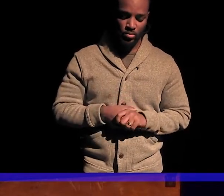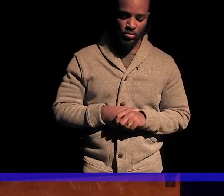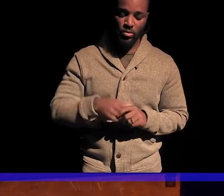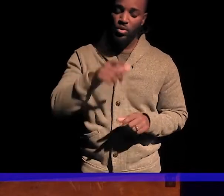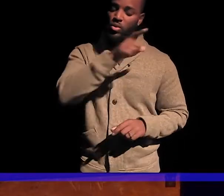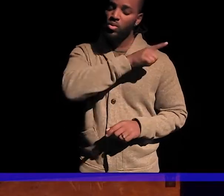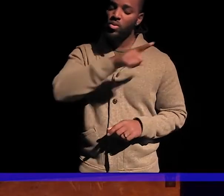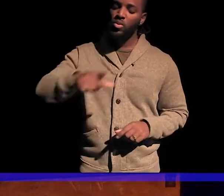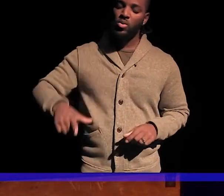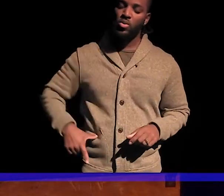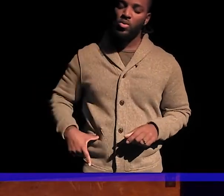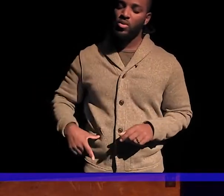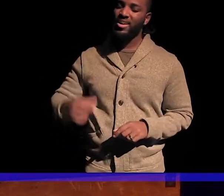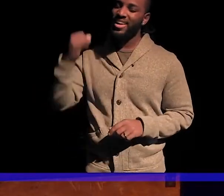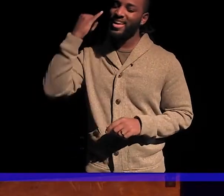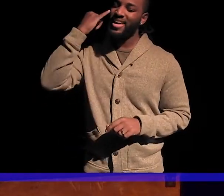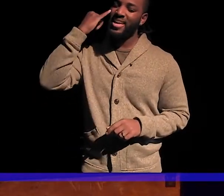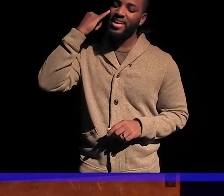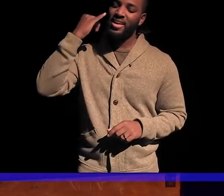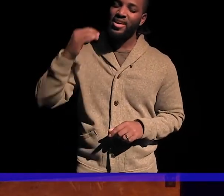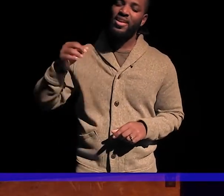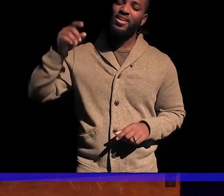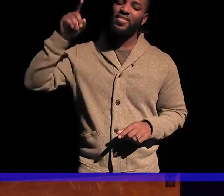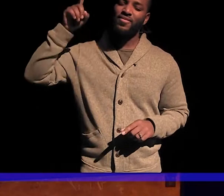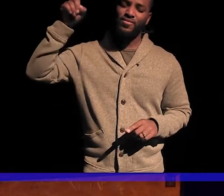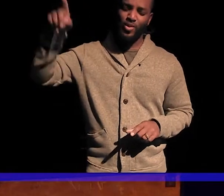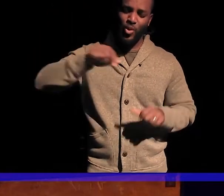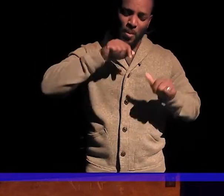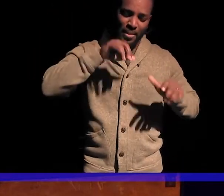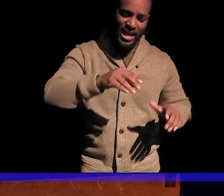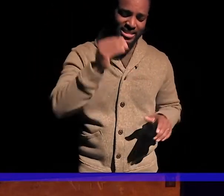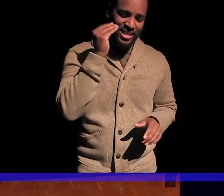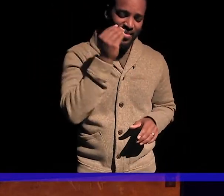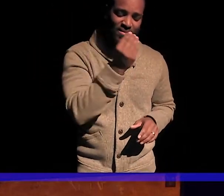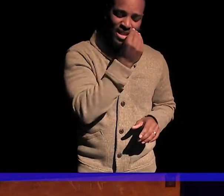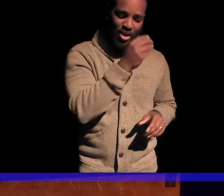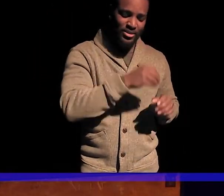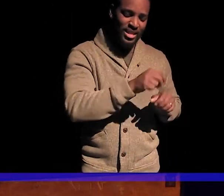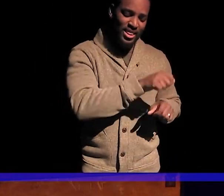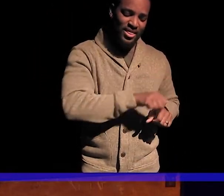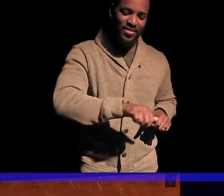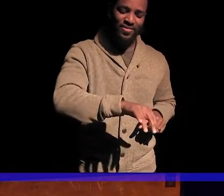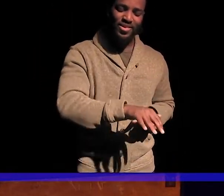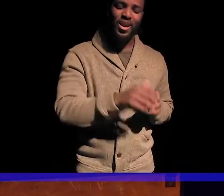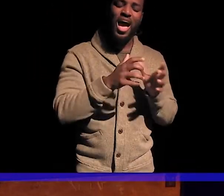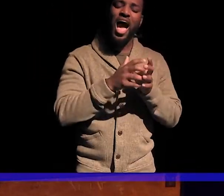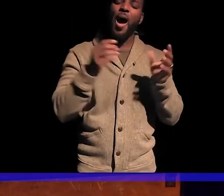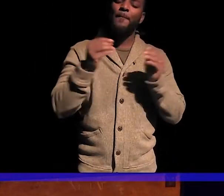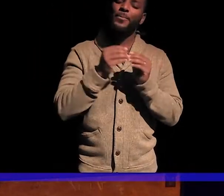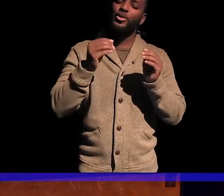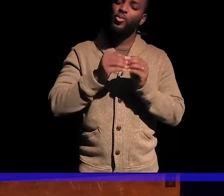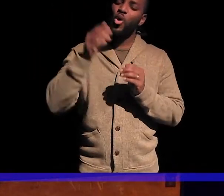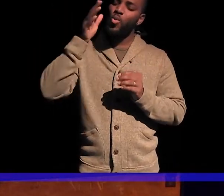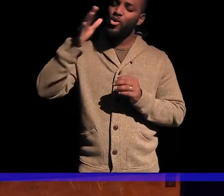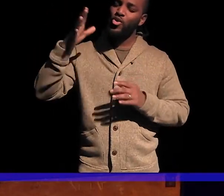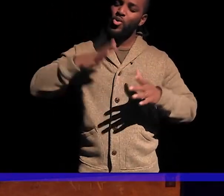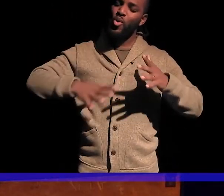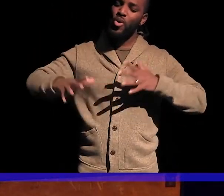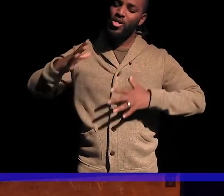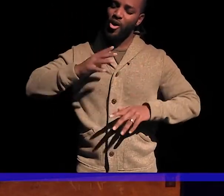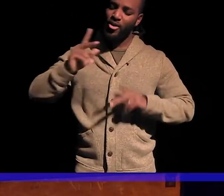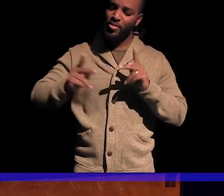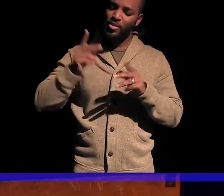Lord, if you dress the lilies of the field in all of their splendor, how much more will you clothe those who you call your